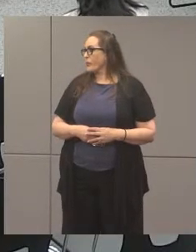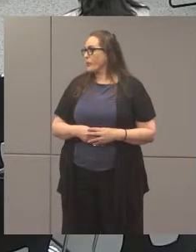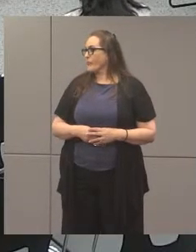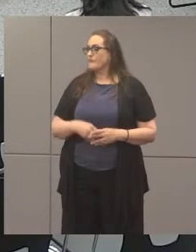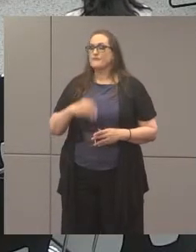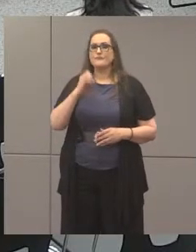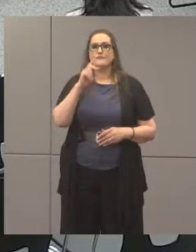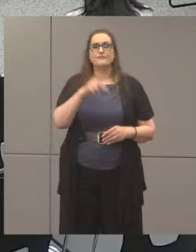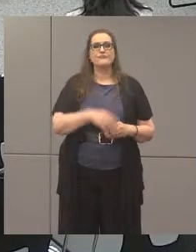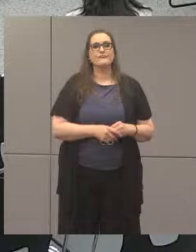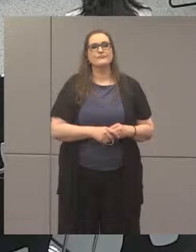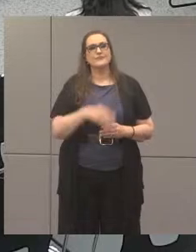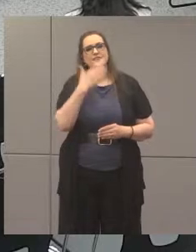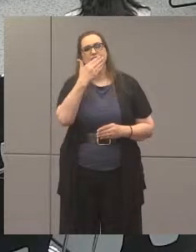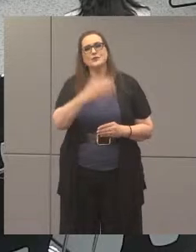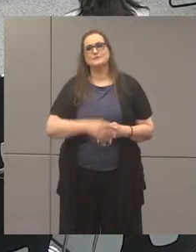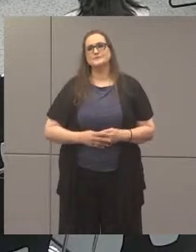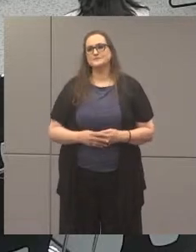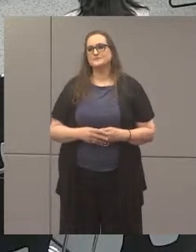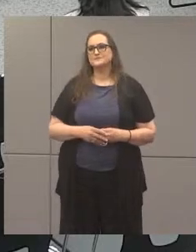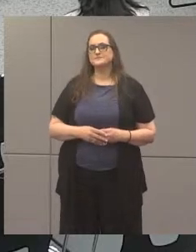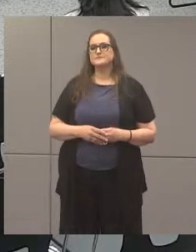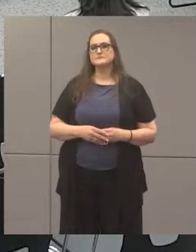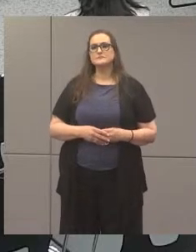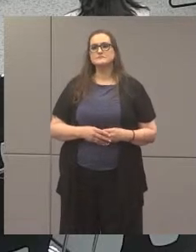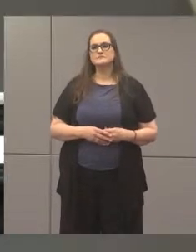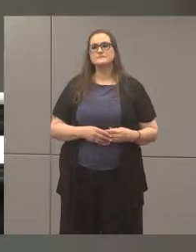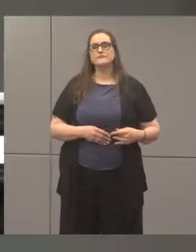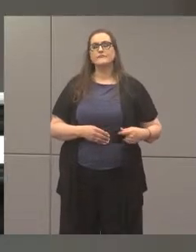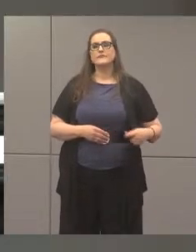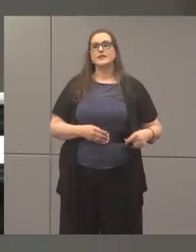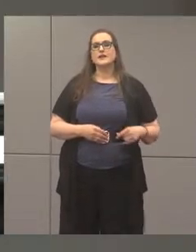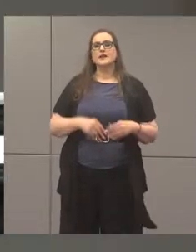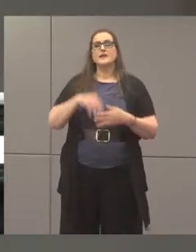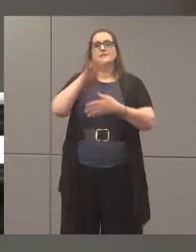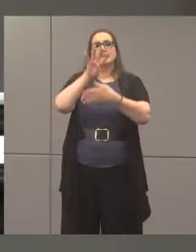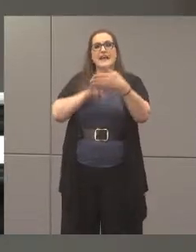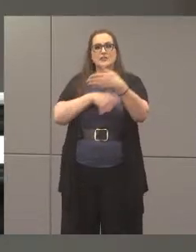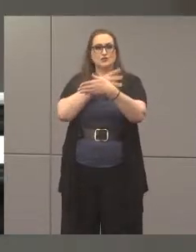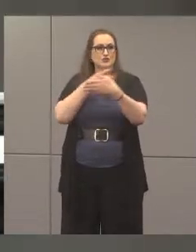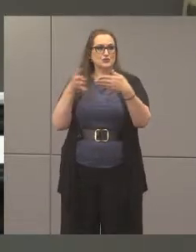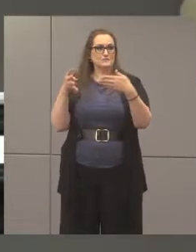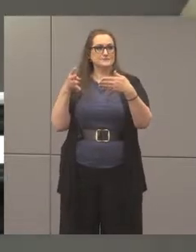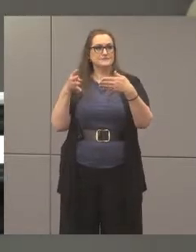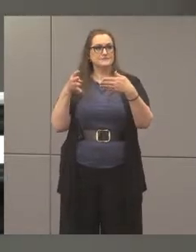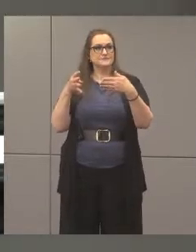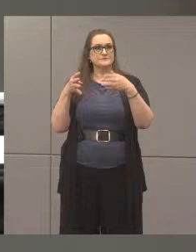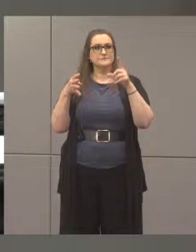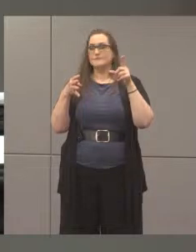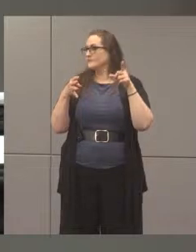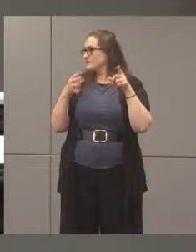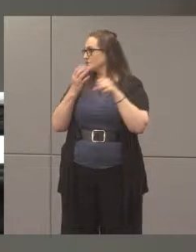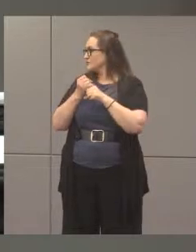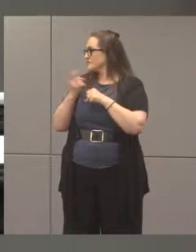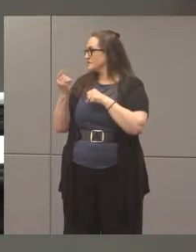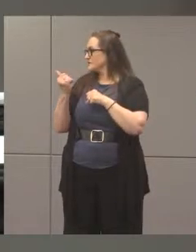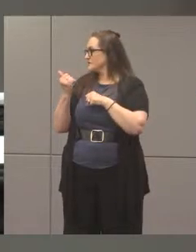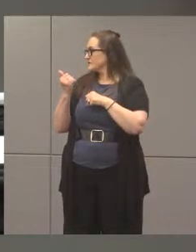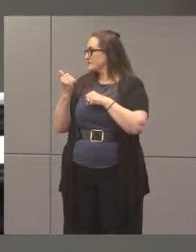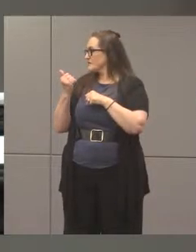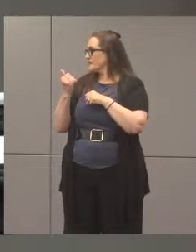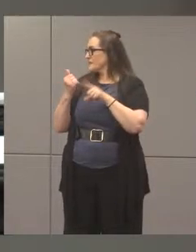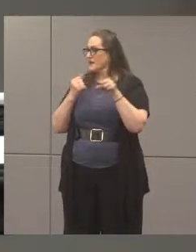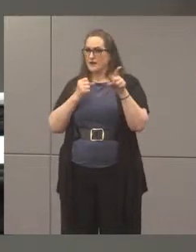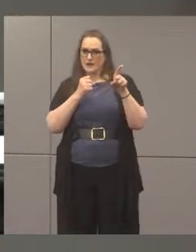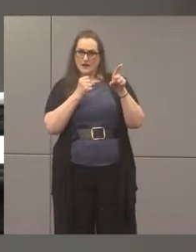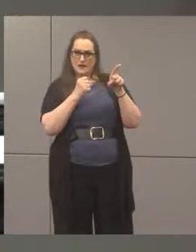Okay, thank you. The calendar that you received. Yes. So